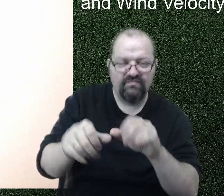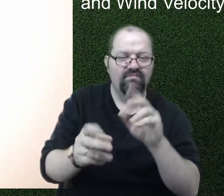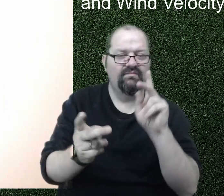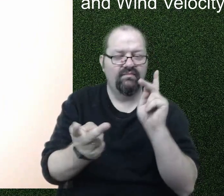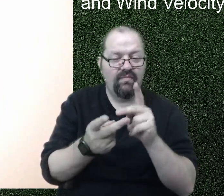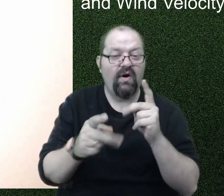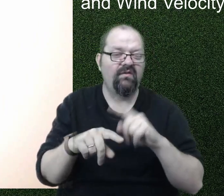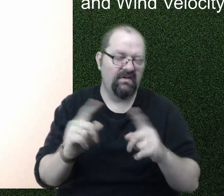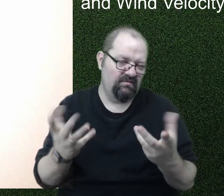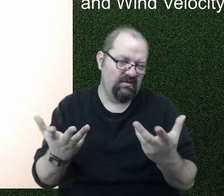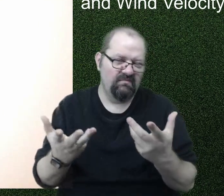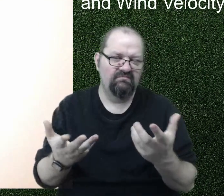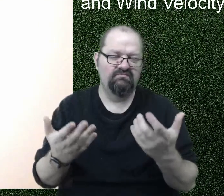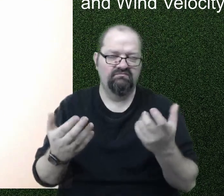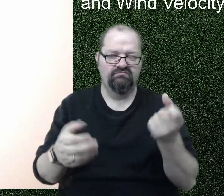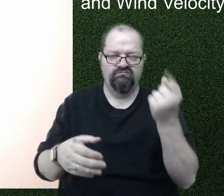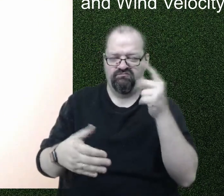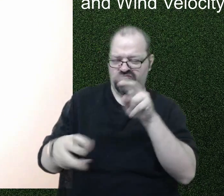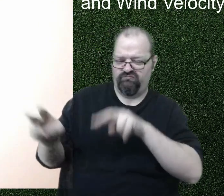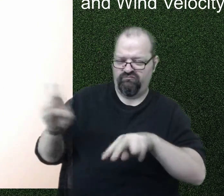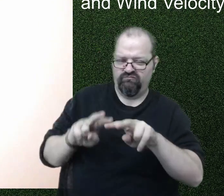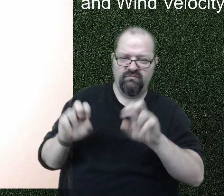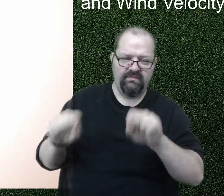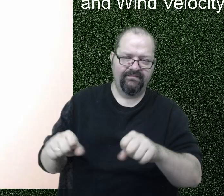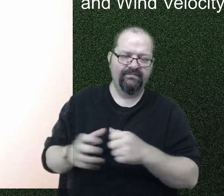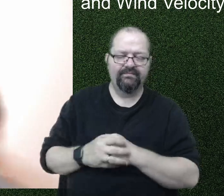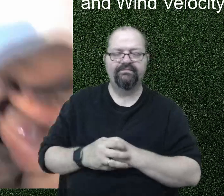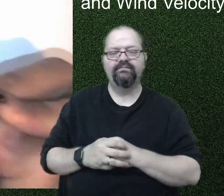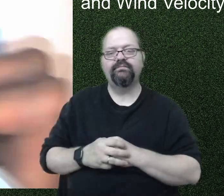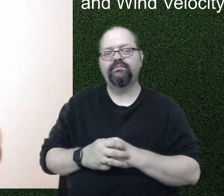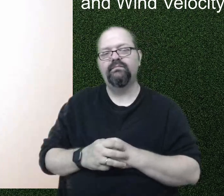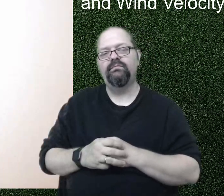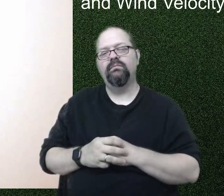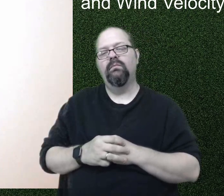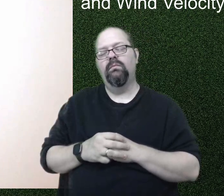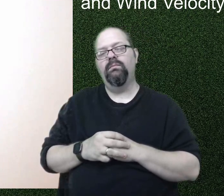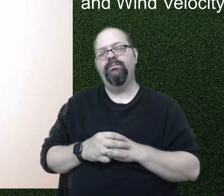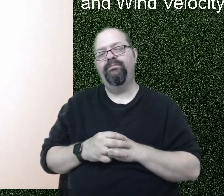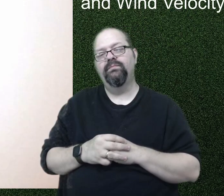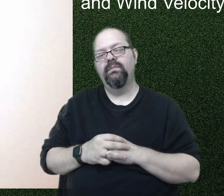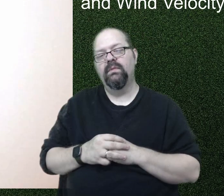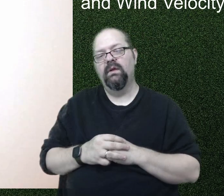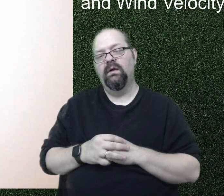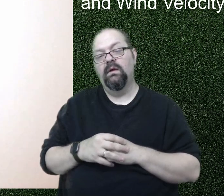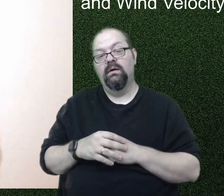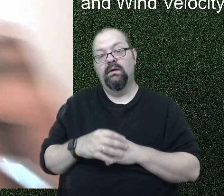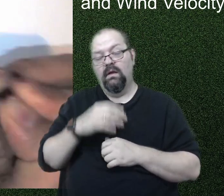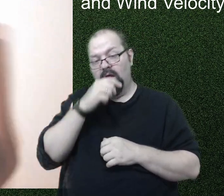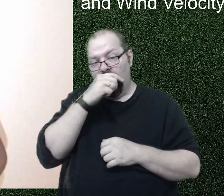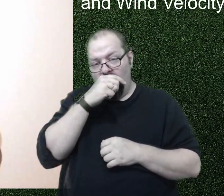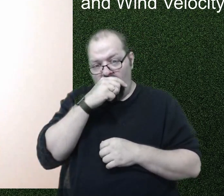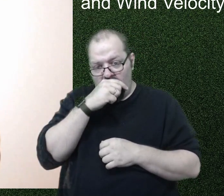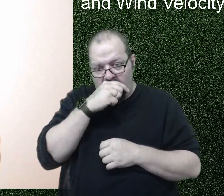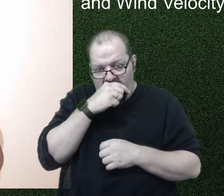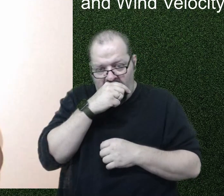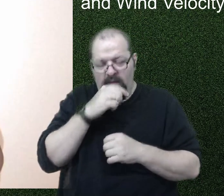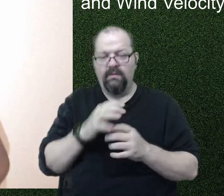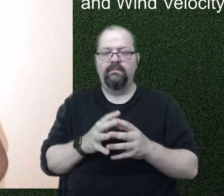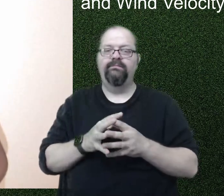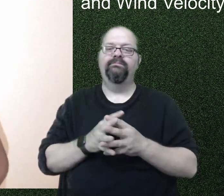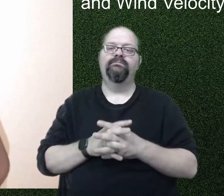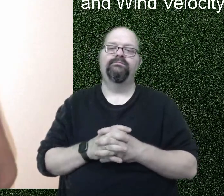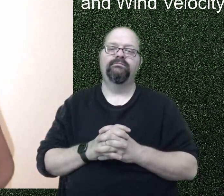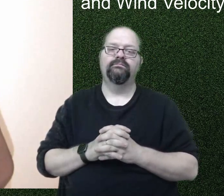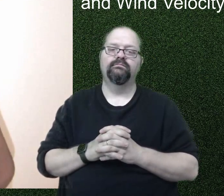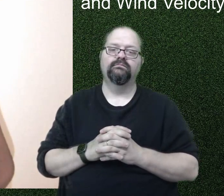But if this is a 500 mile per hour velocity vector, now I'm adding to it a